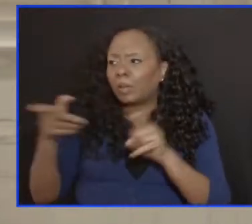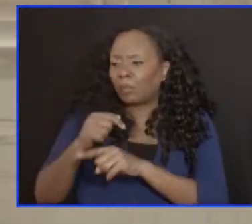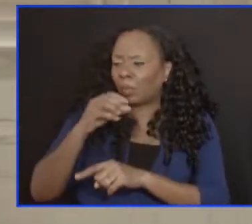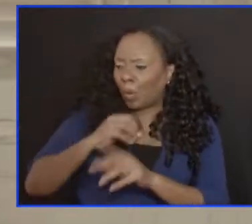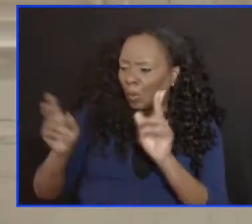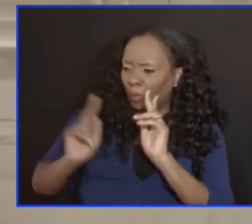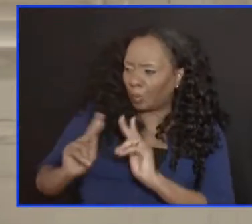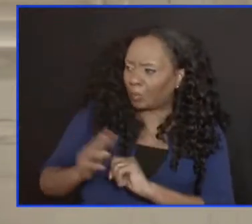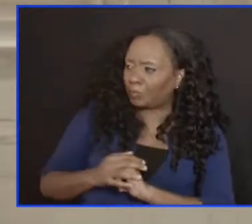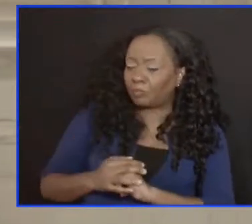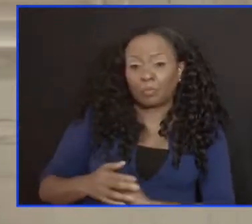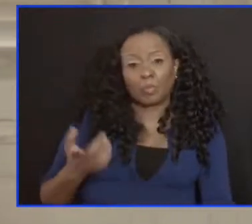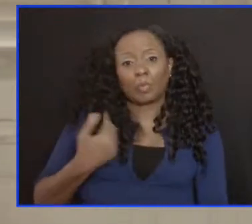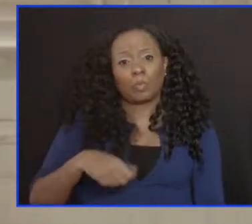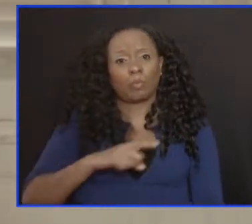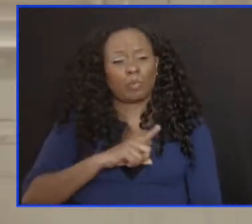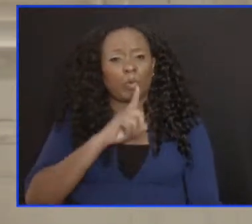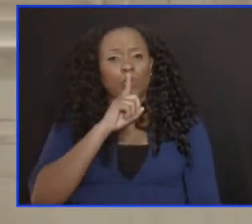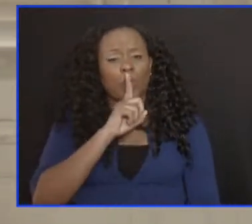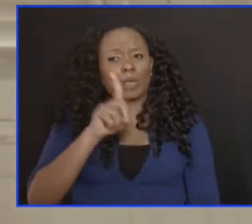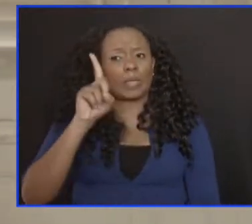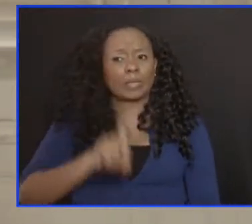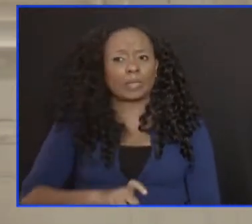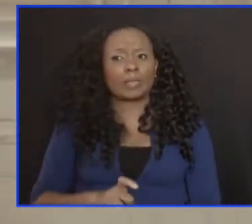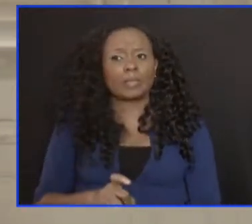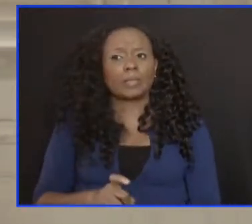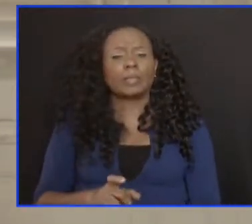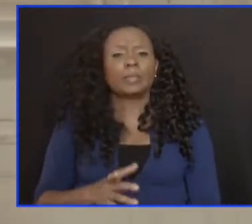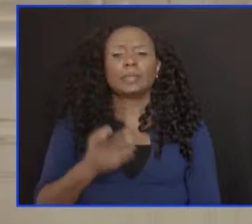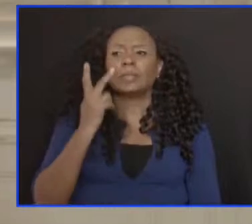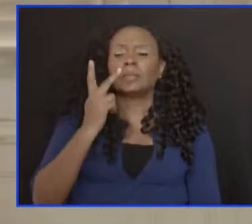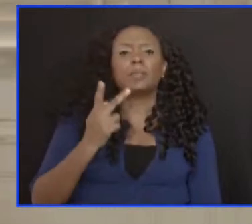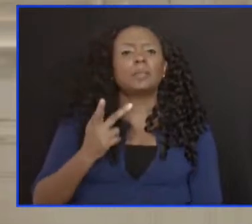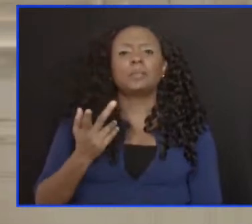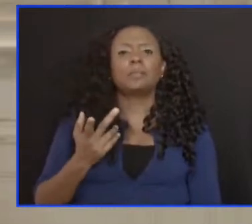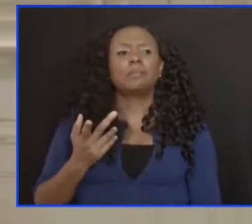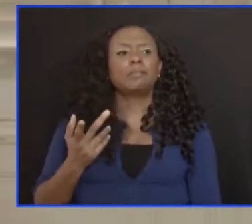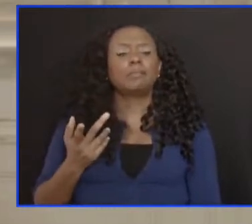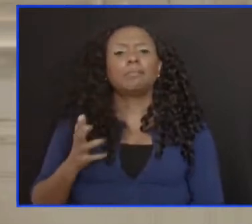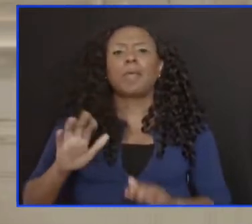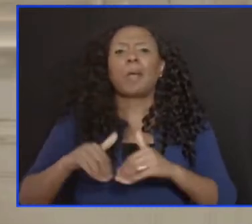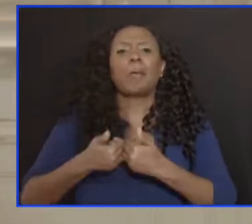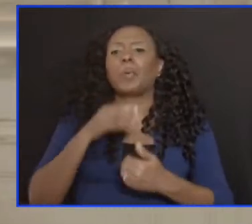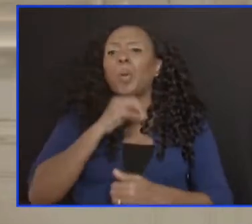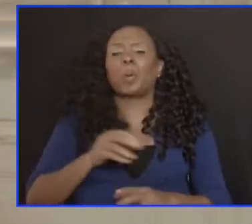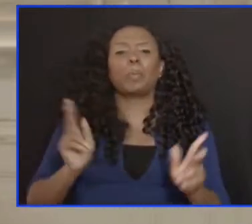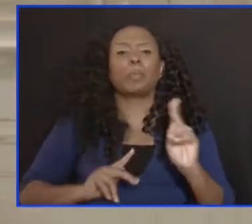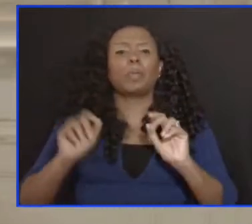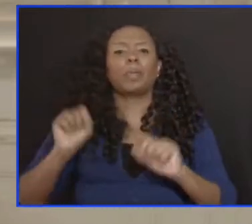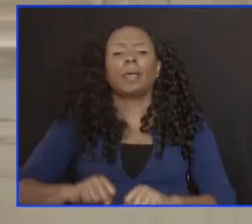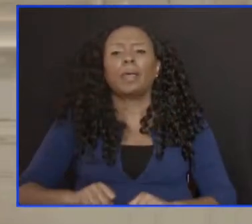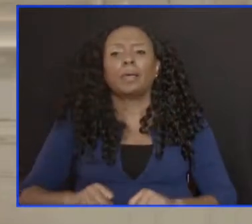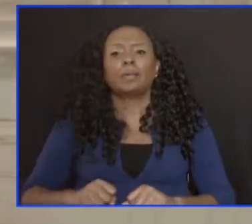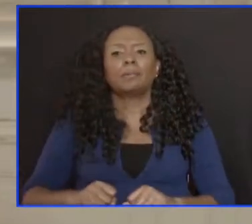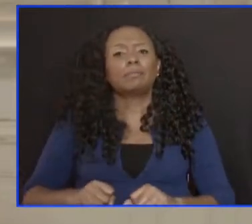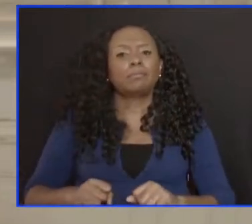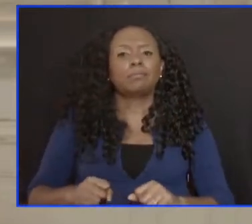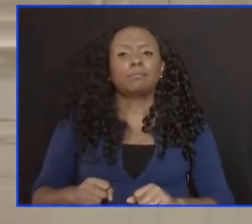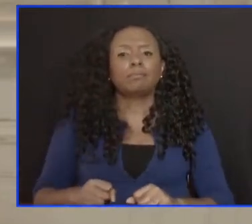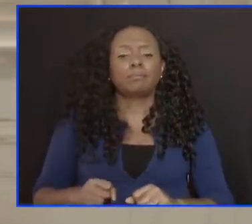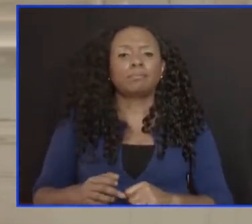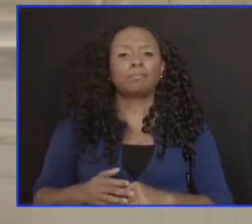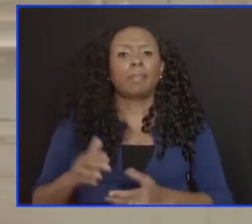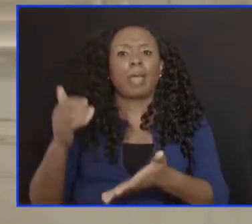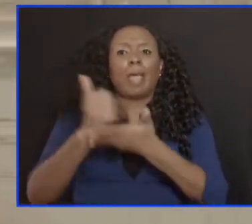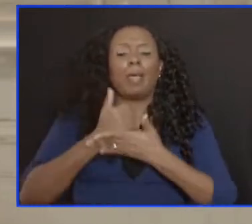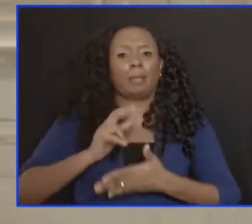that we need, as a country, to look at what they can offer, even at their age. And so I